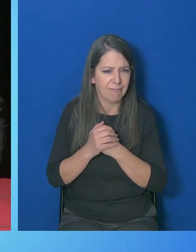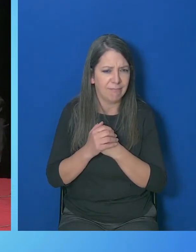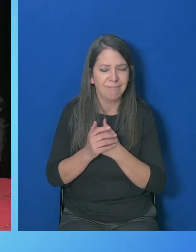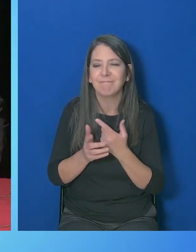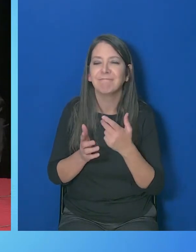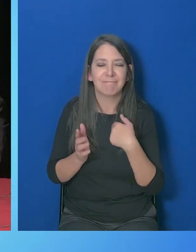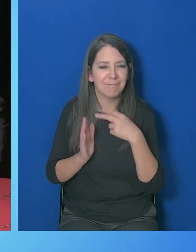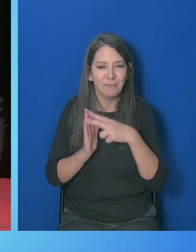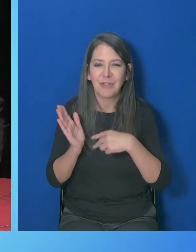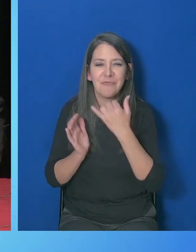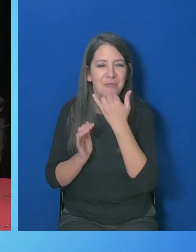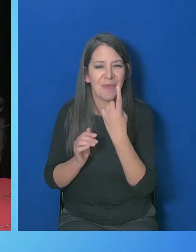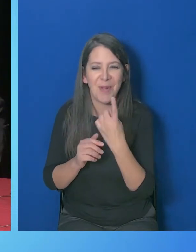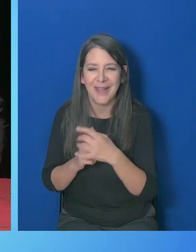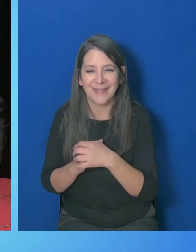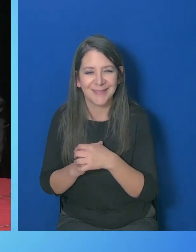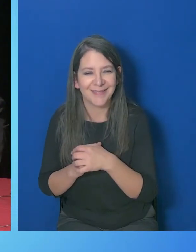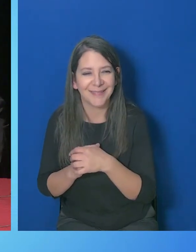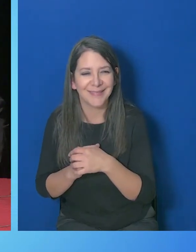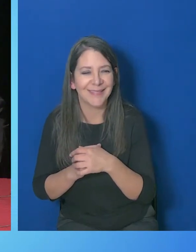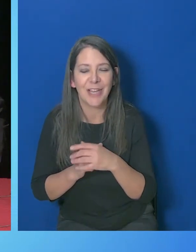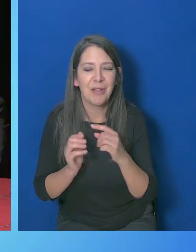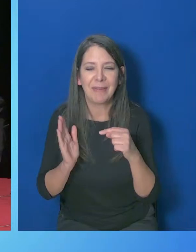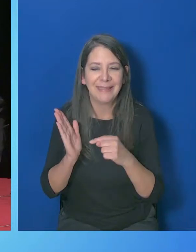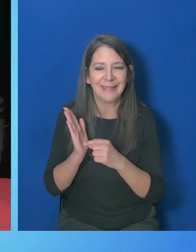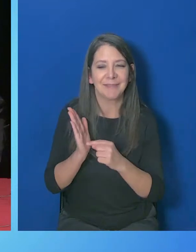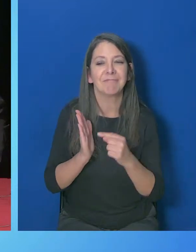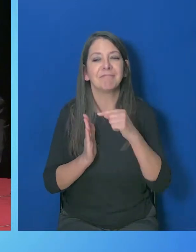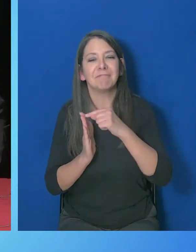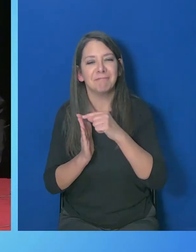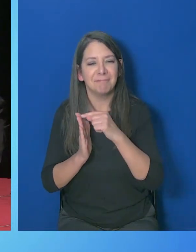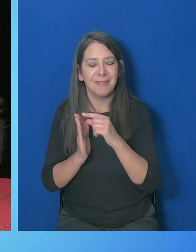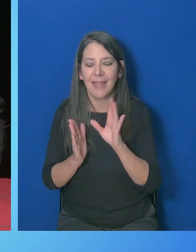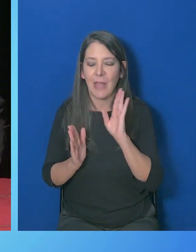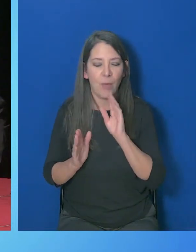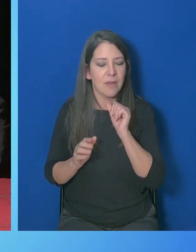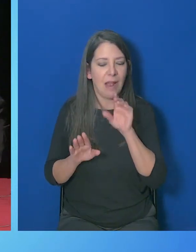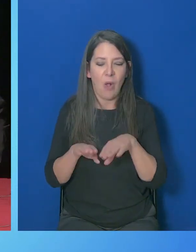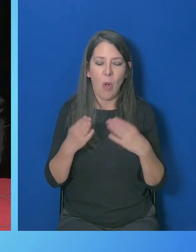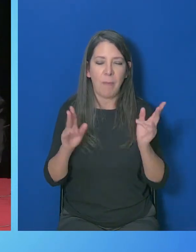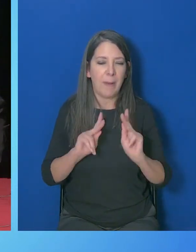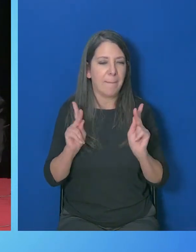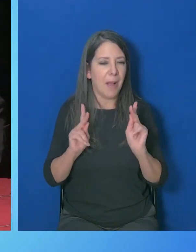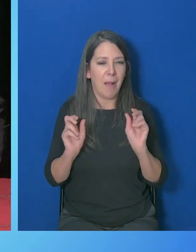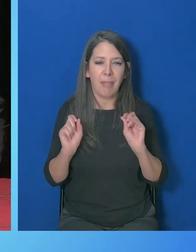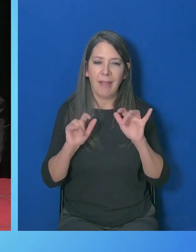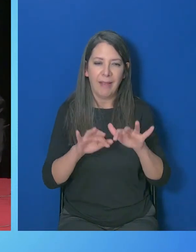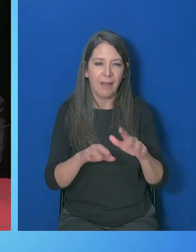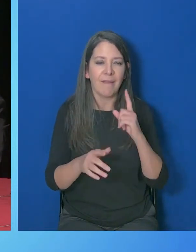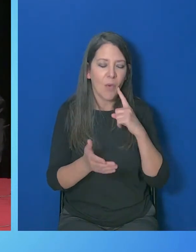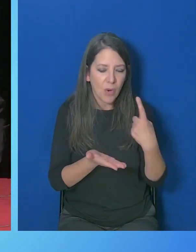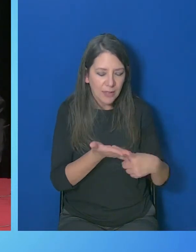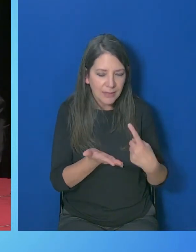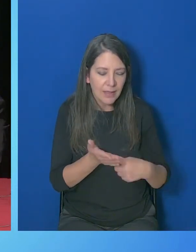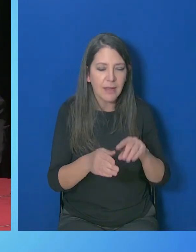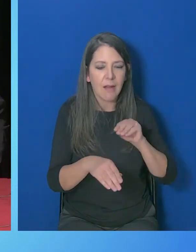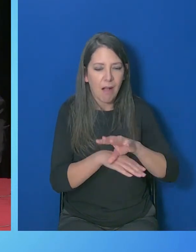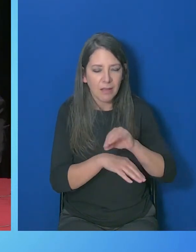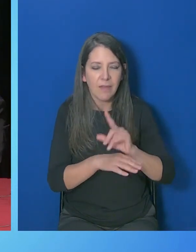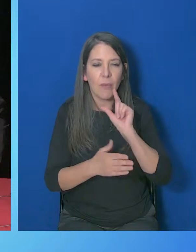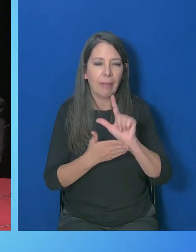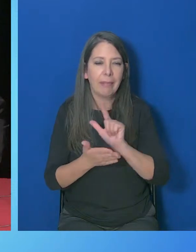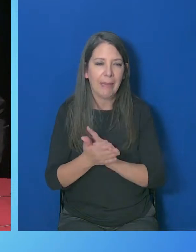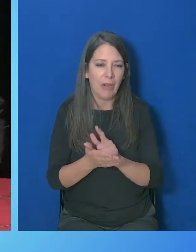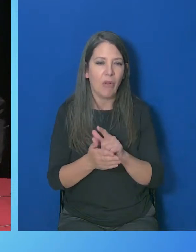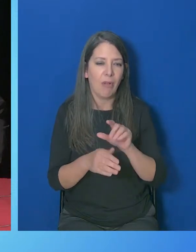Wrong one. The one above. One above, which will not be open to the public for discussion, consultation, for legal advice with the